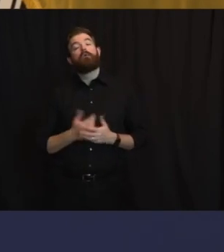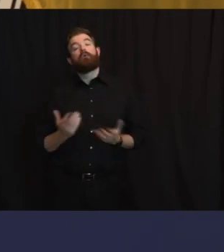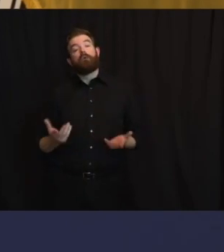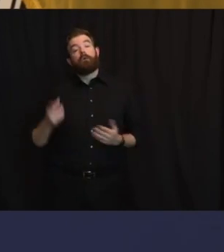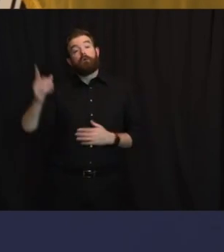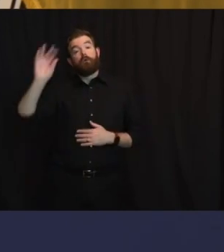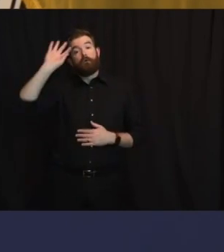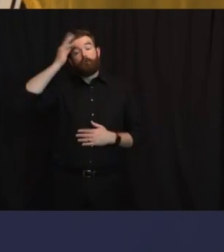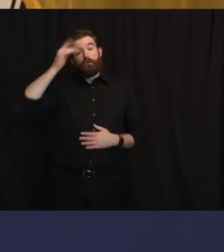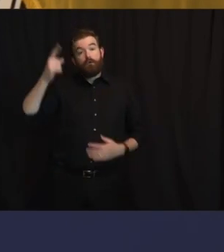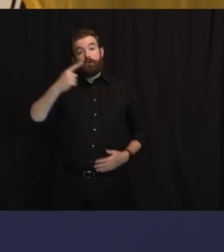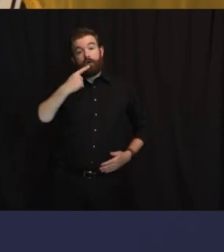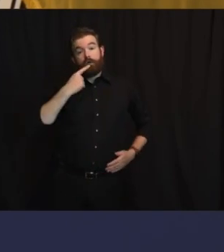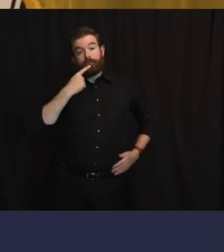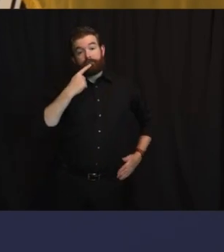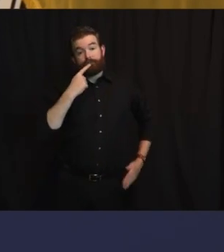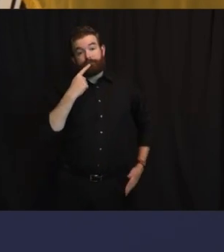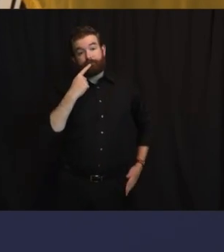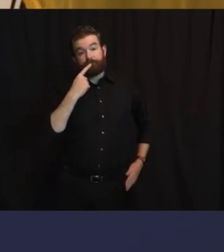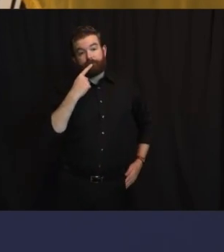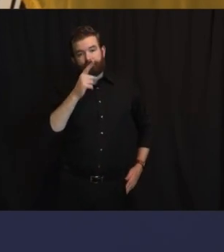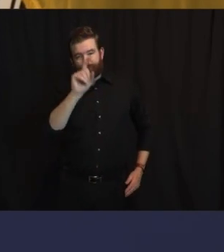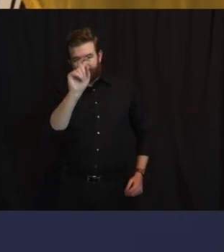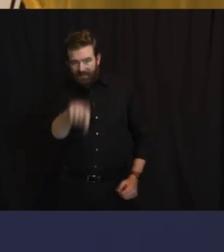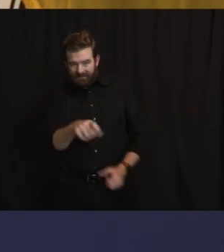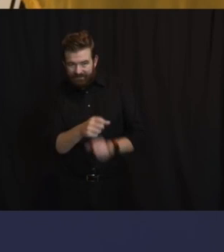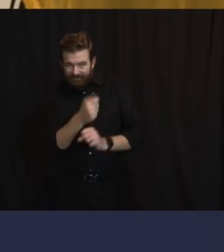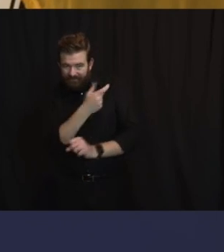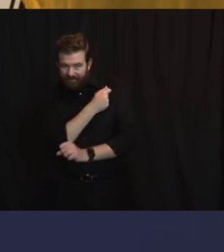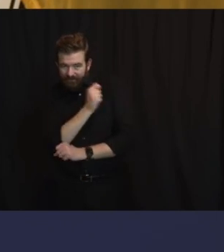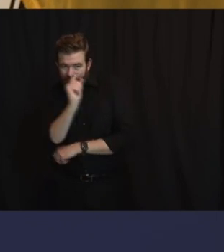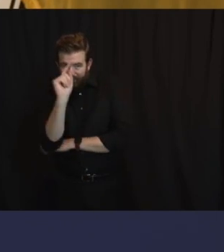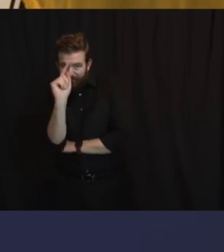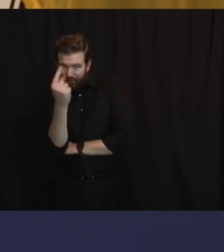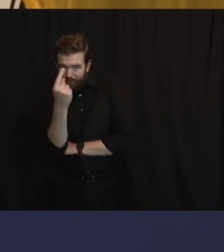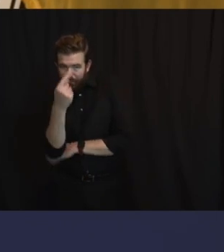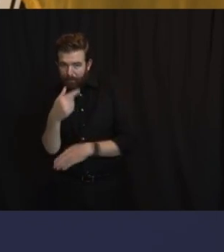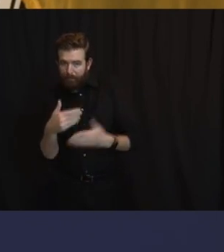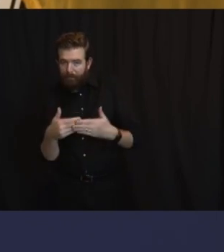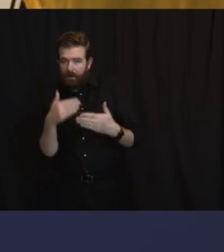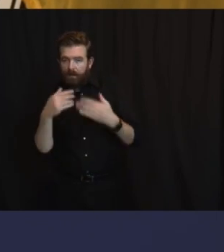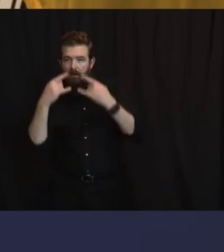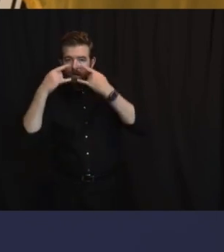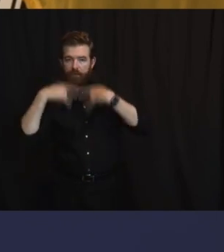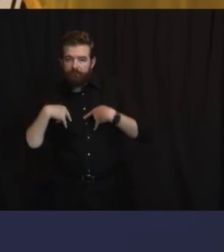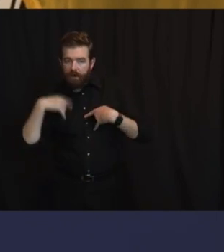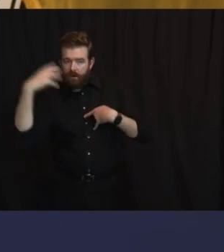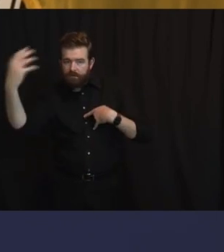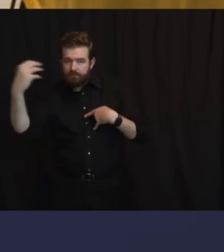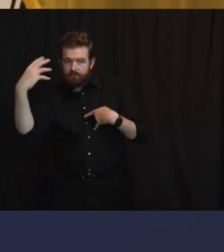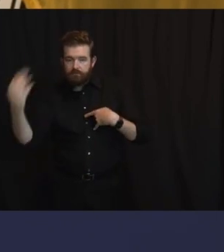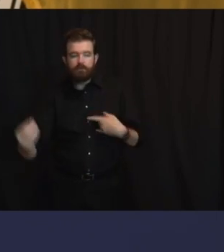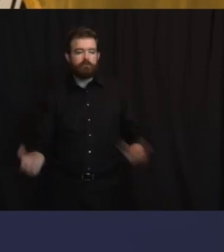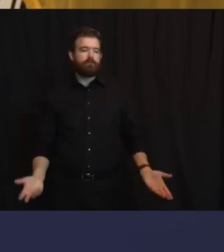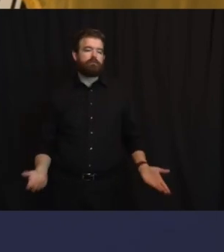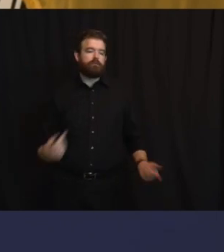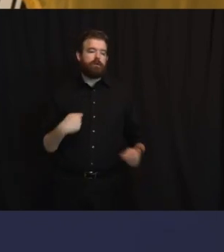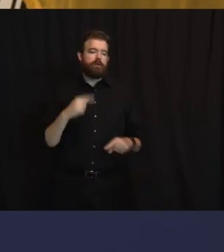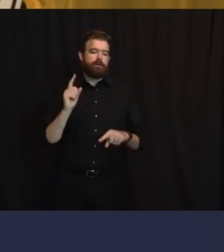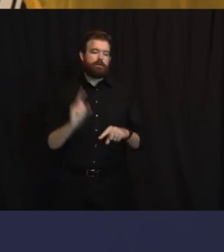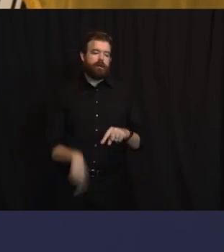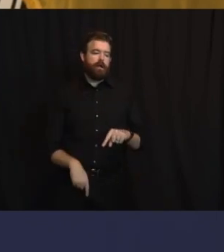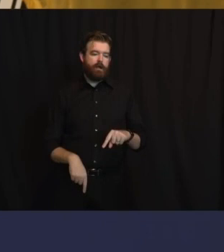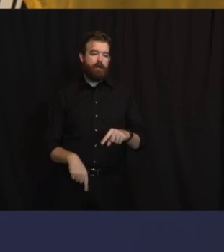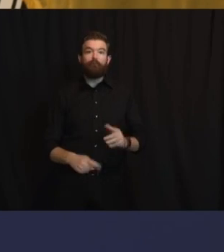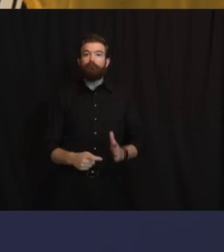vaccinated to do what you've just said. We've not had that as a requirement, and I don't expect that we will. I don't want to speak on behalf of Judy and Tina, but we're going to leave it